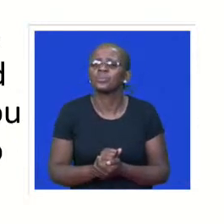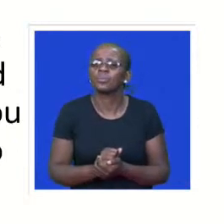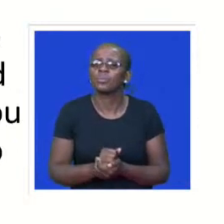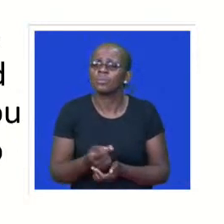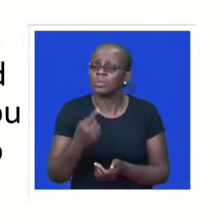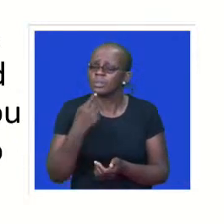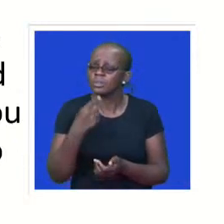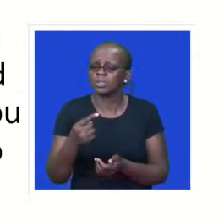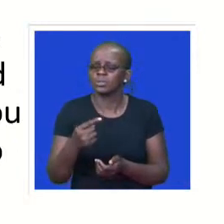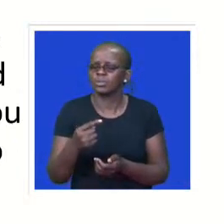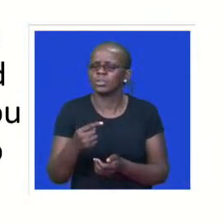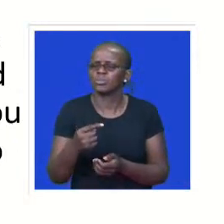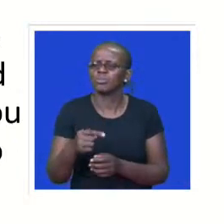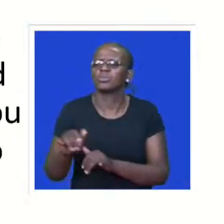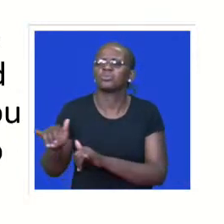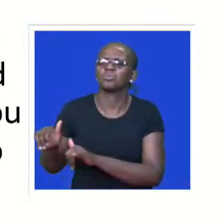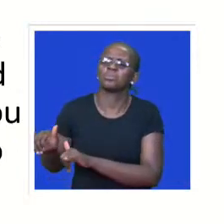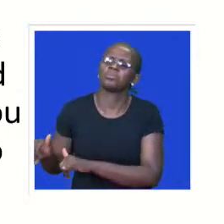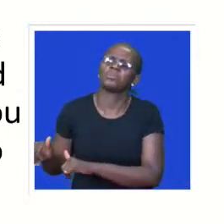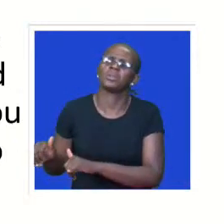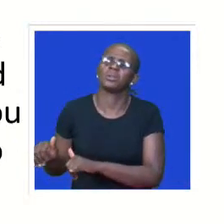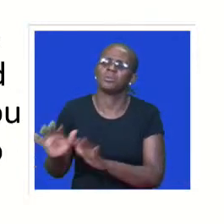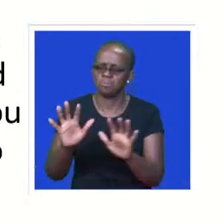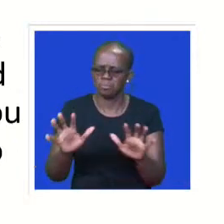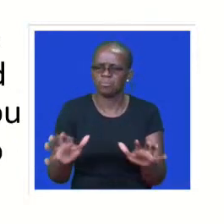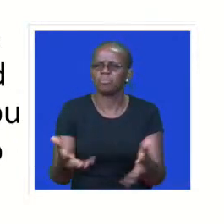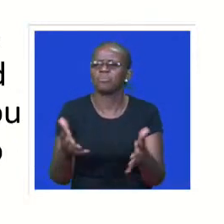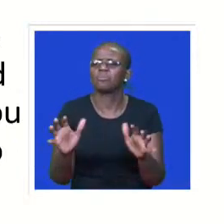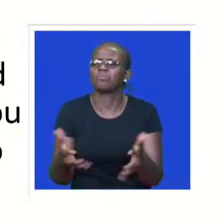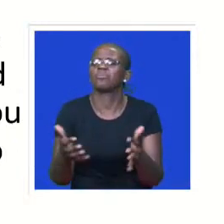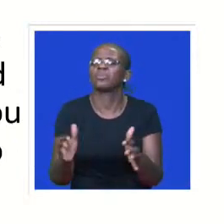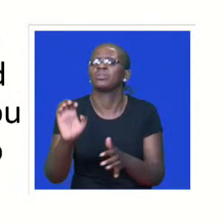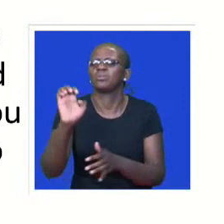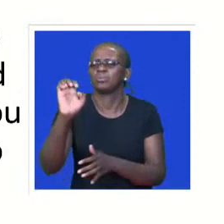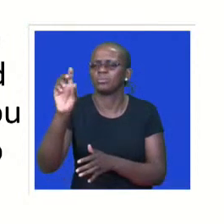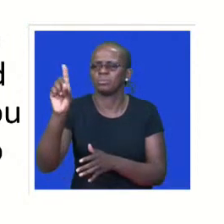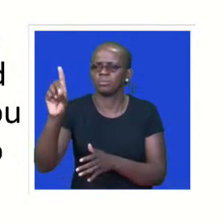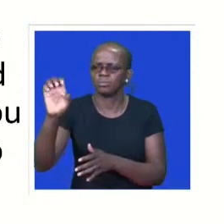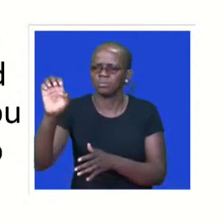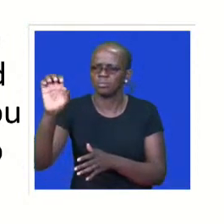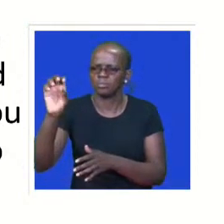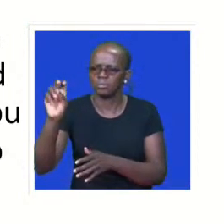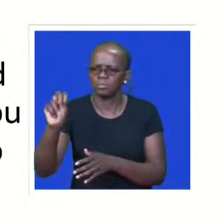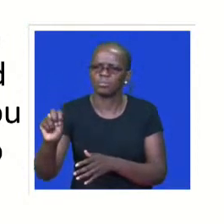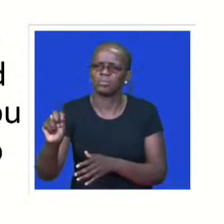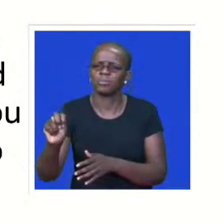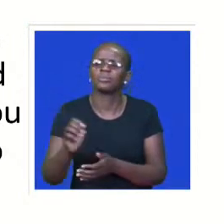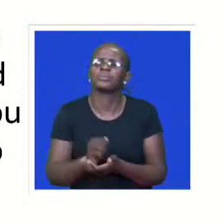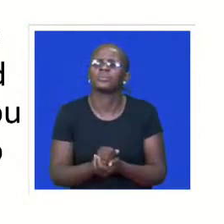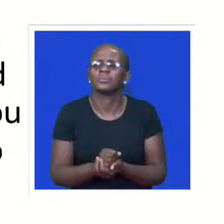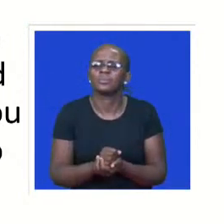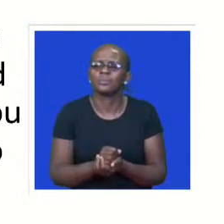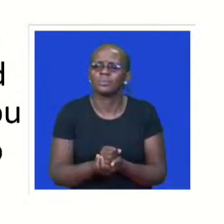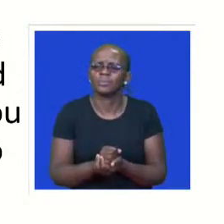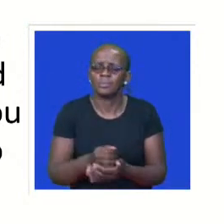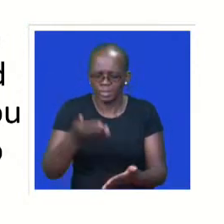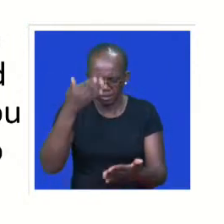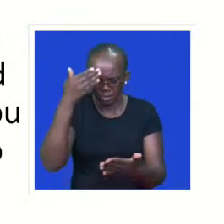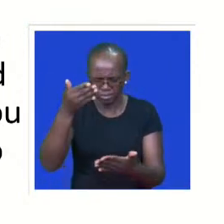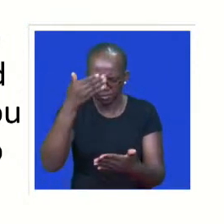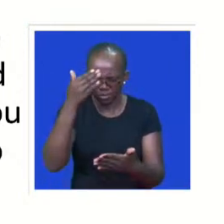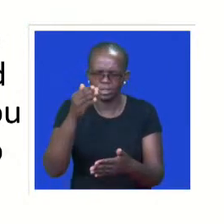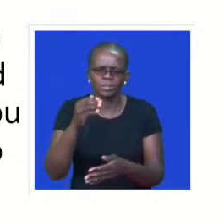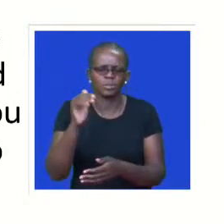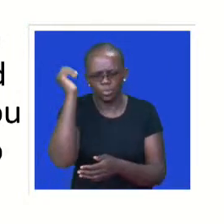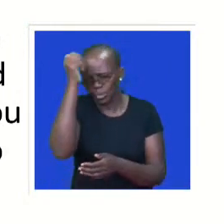the Garden of Eden. And also, dear Lena, we learned that God gave them